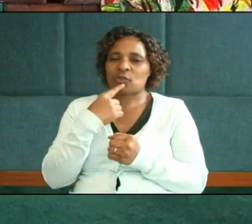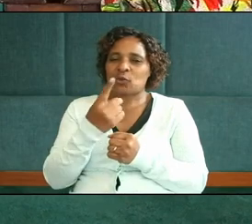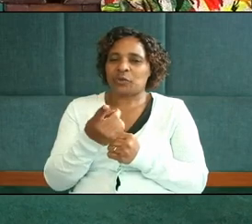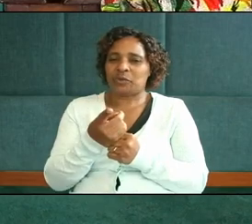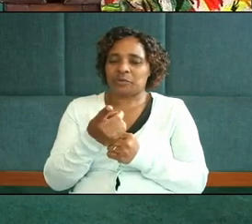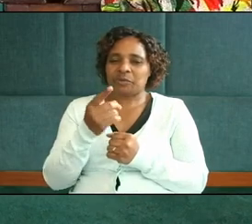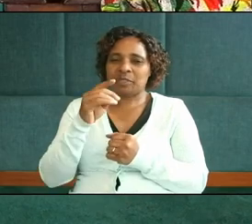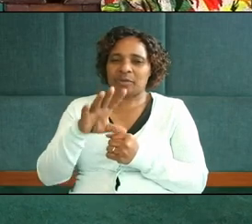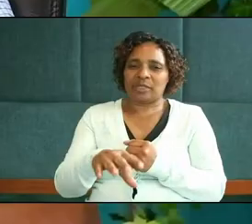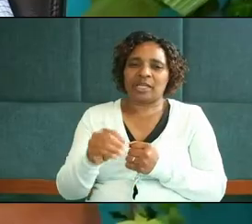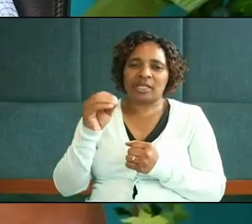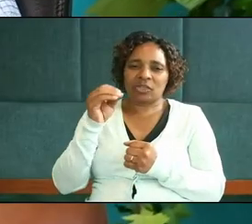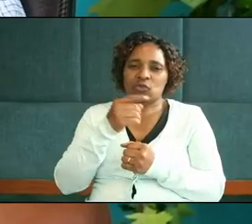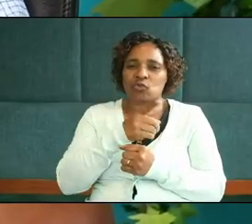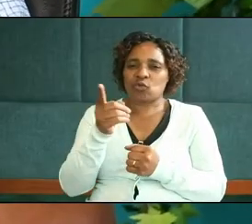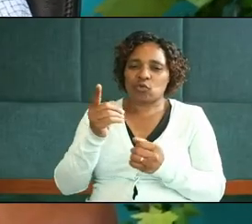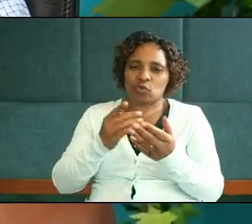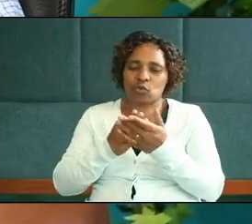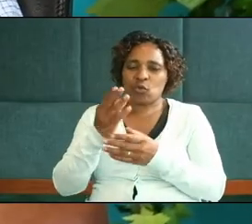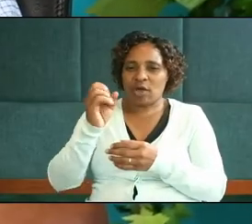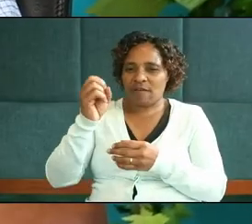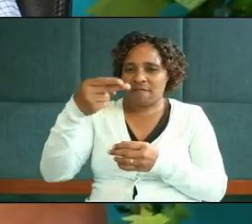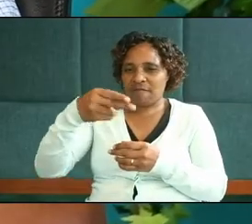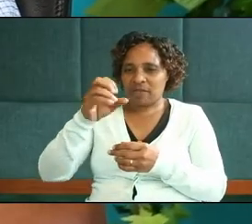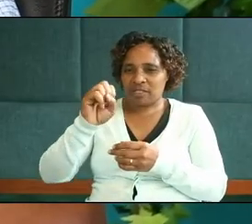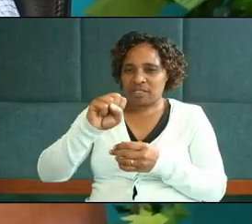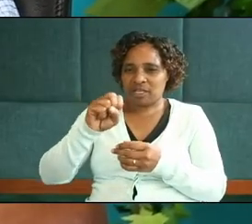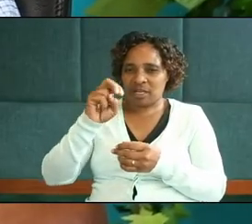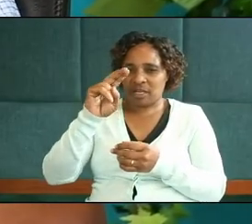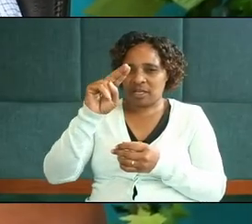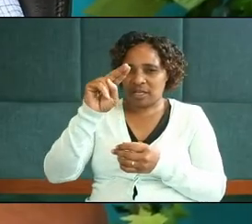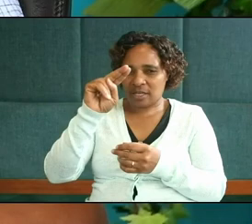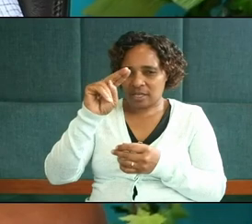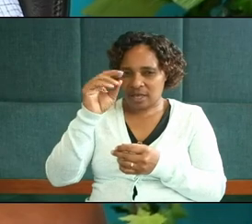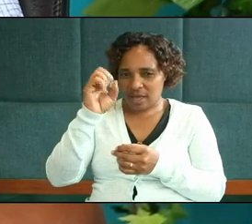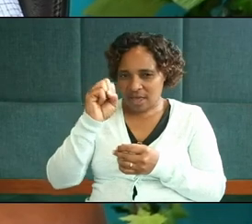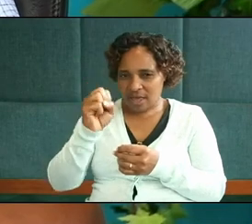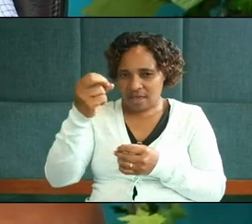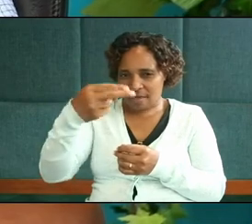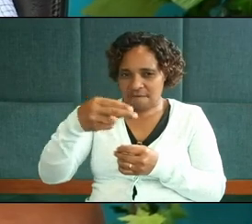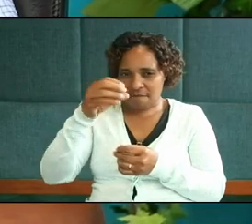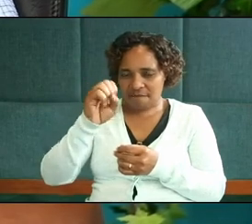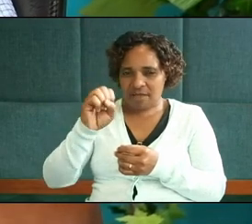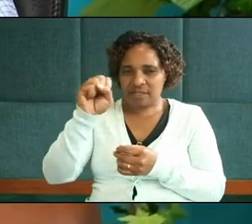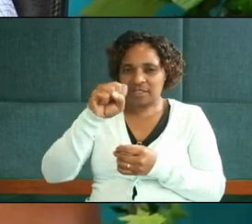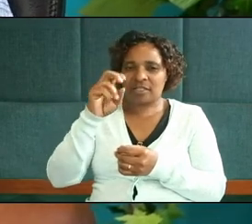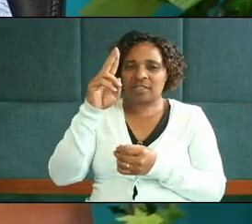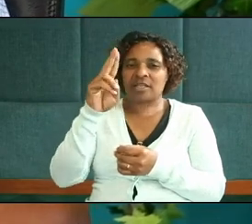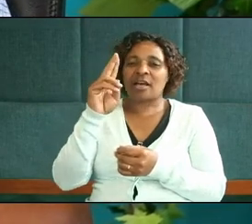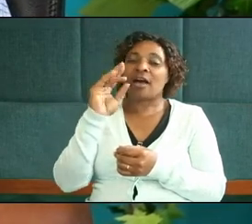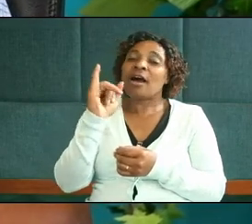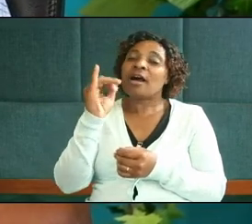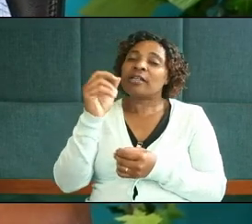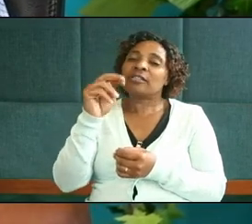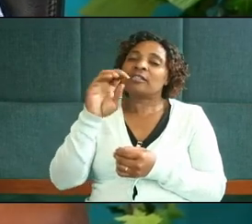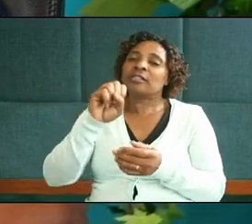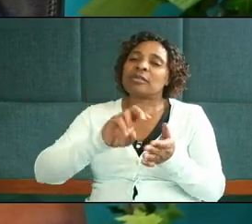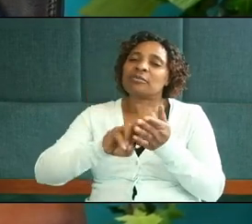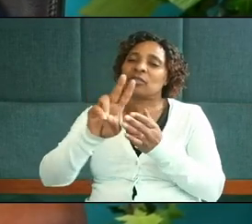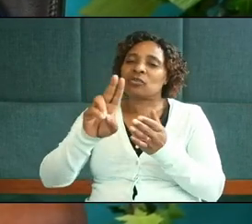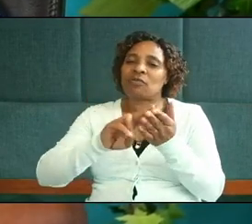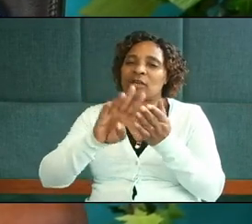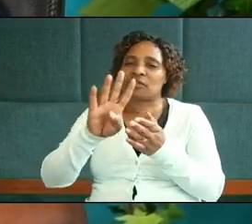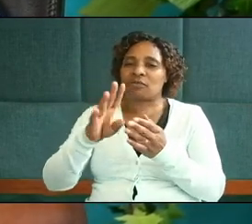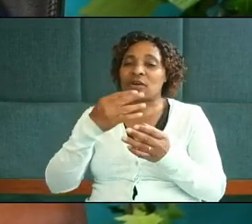going to take you through Ephesians chapter 6 and verse 4, which says,